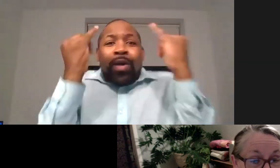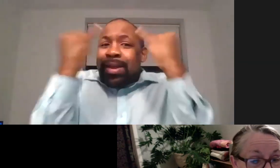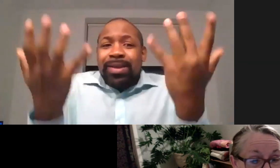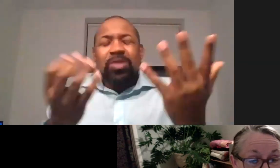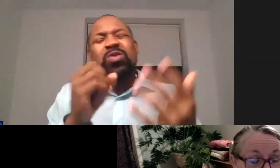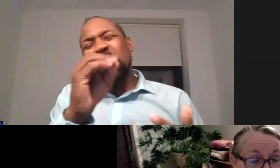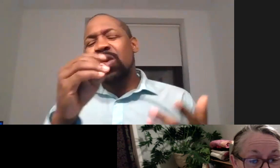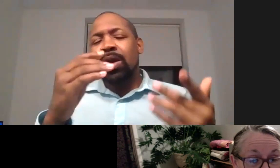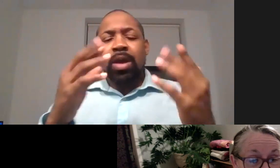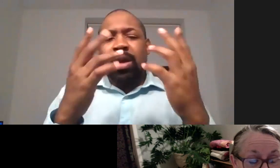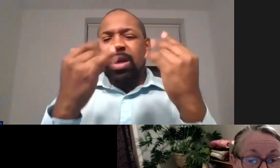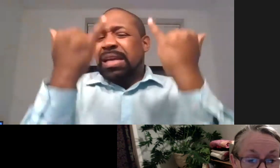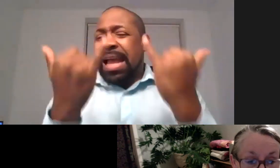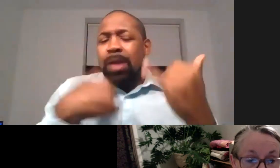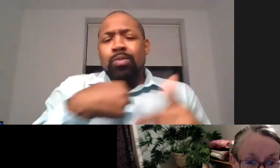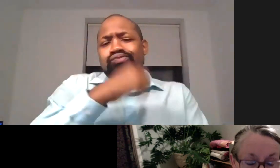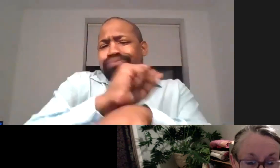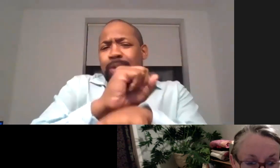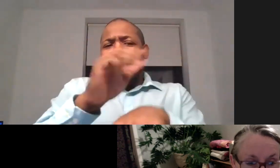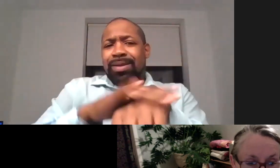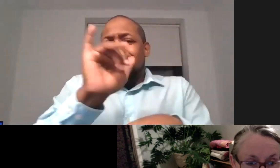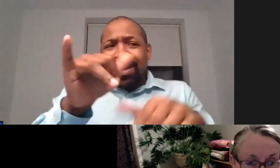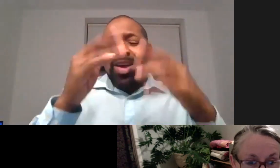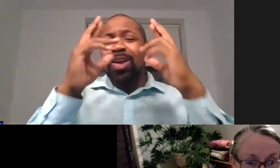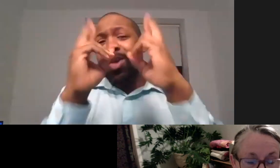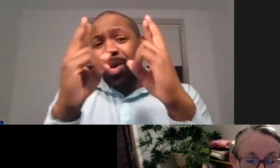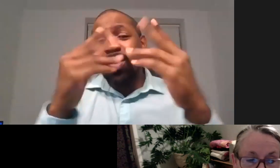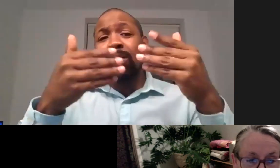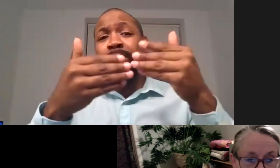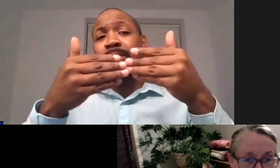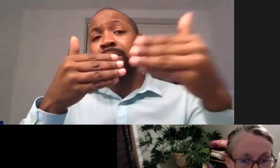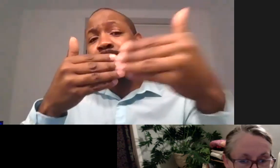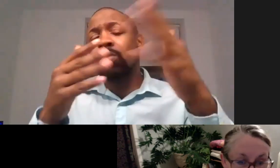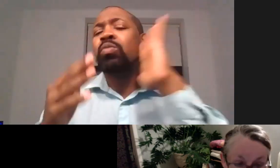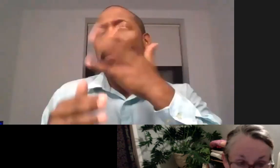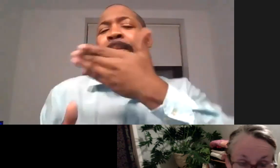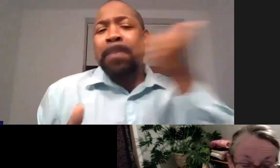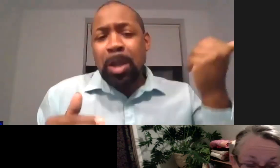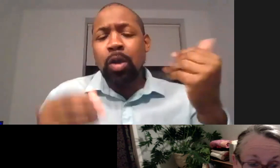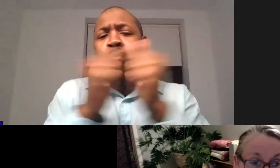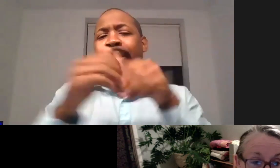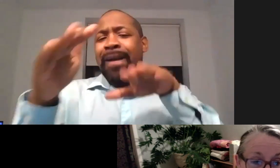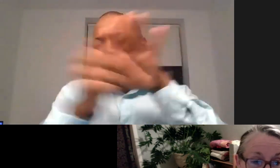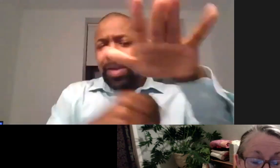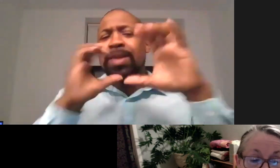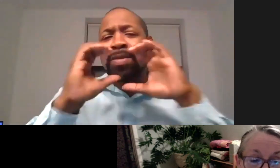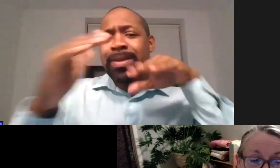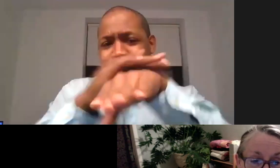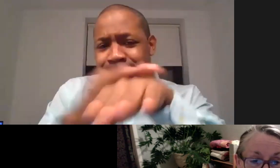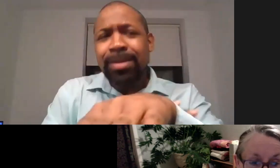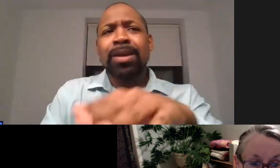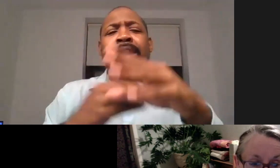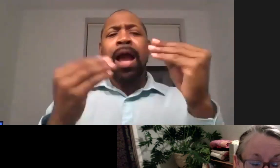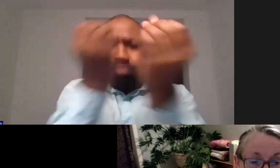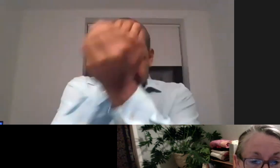it, and they're feeling very much lost and in the dark. So I'm working hard to improve that situation. I'm hoping it'll